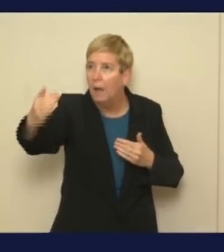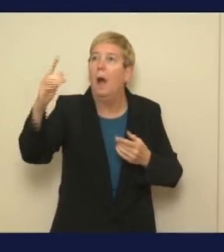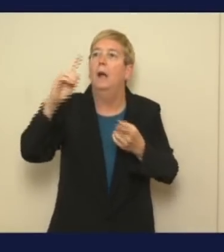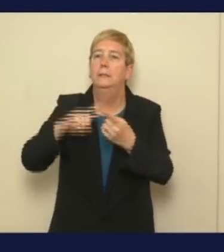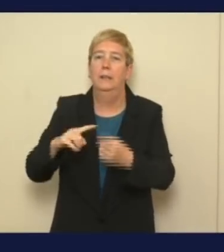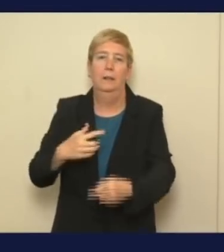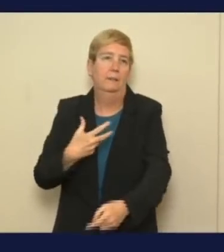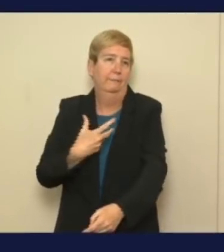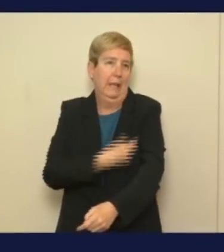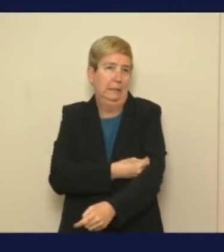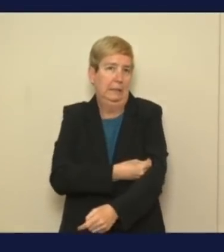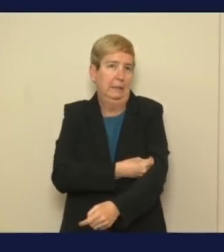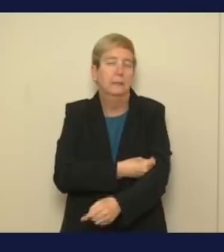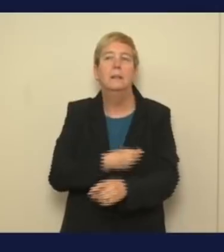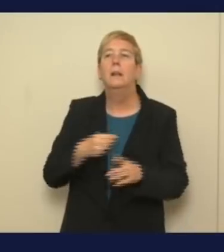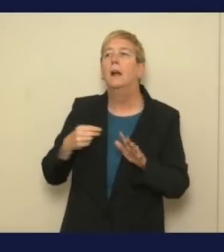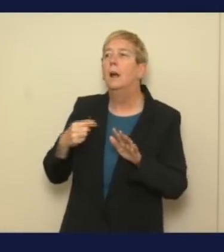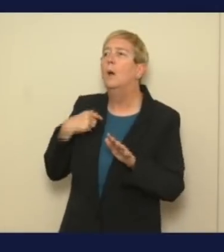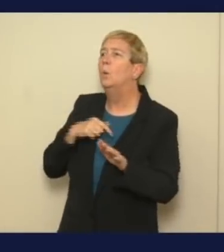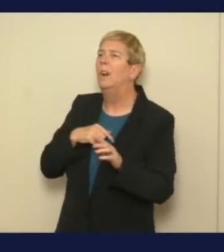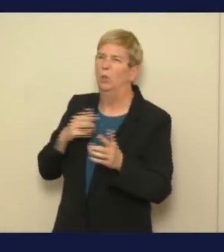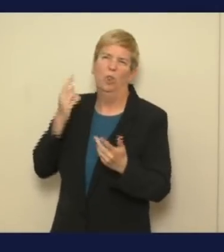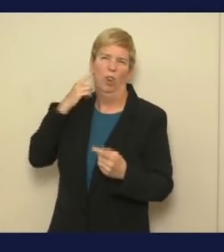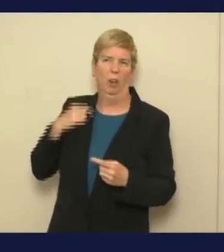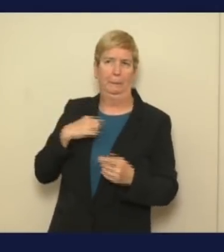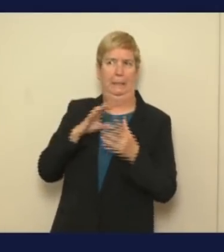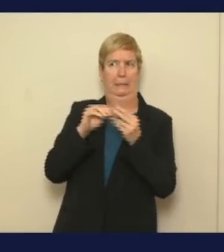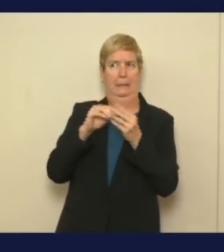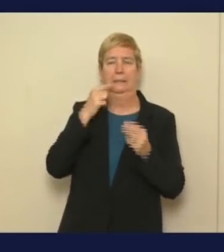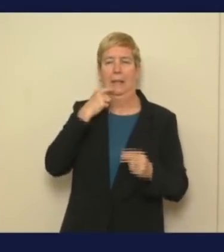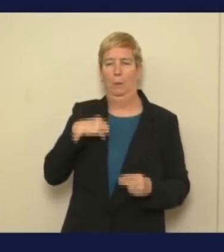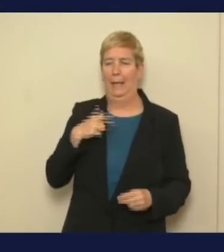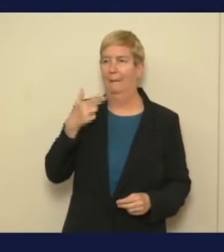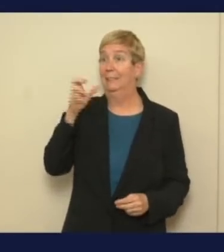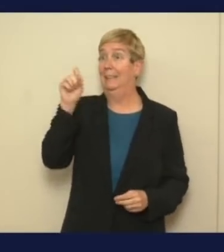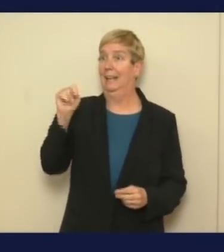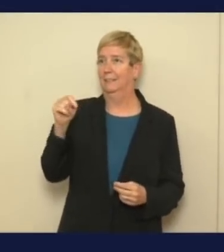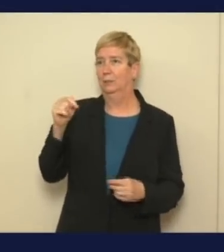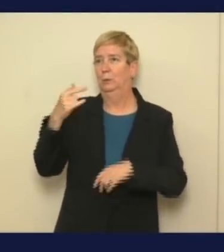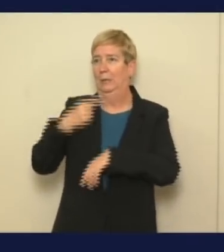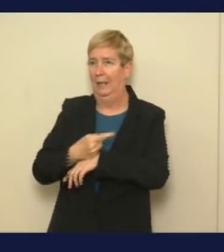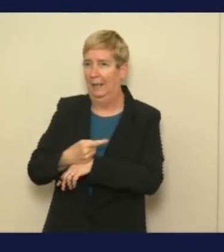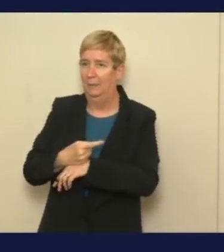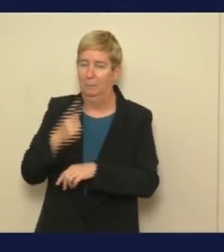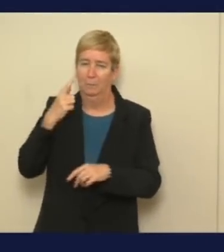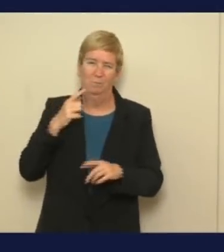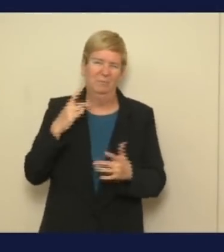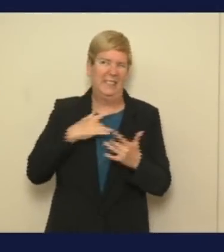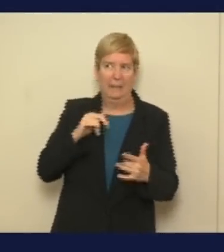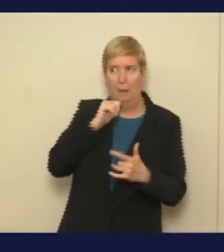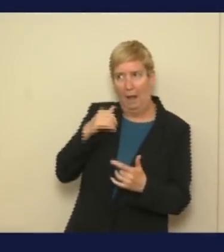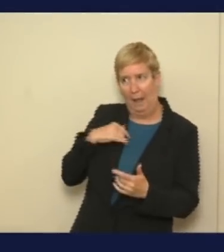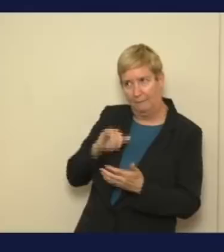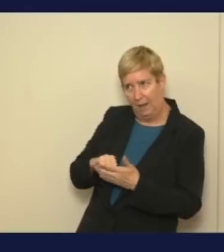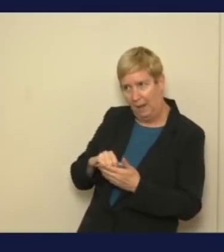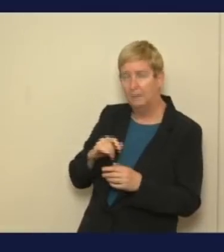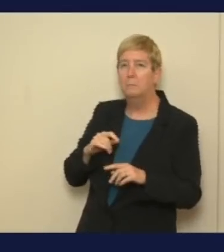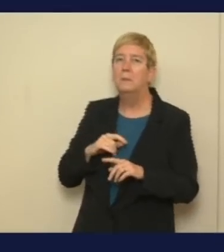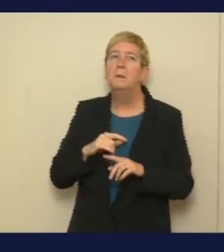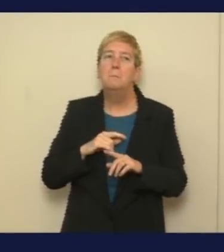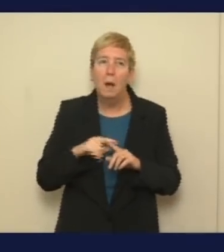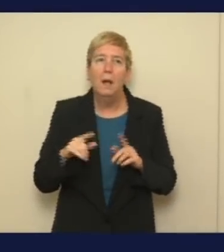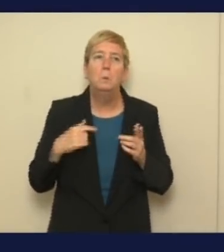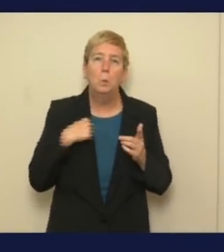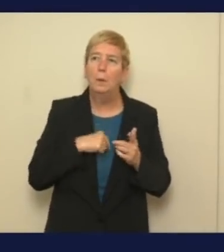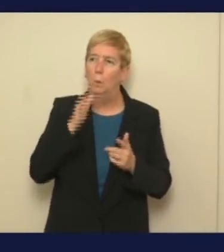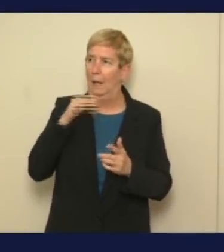we've got guests today that you don't typically see when we do these updates, because I want to have a little time to spend on one of the most